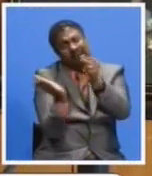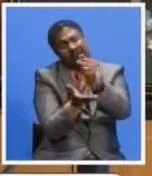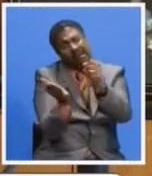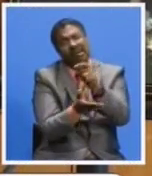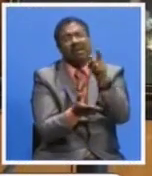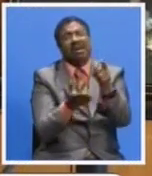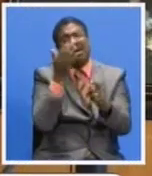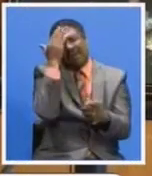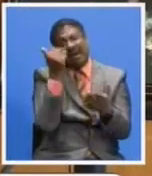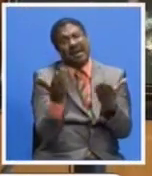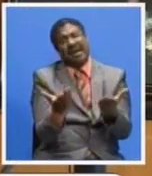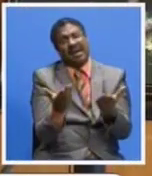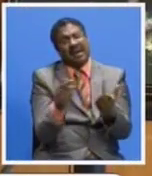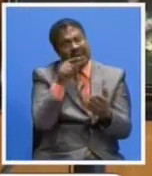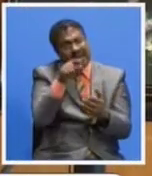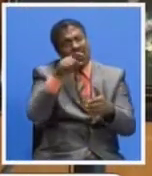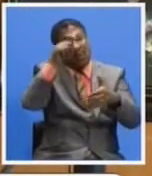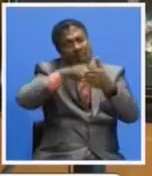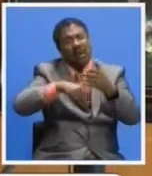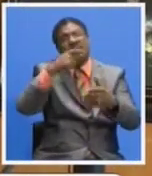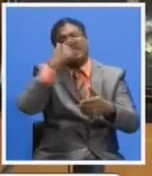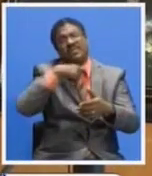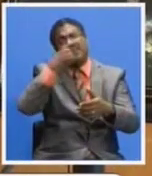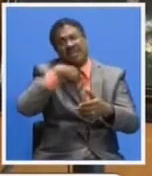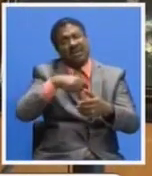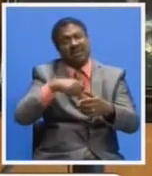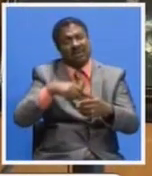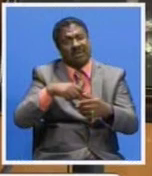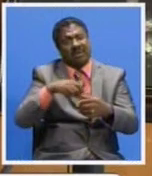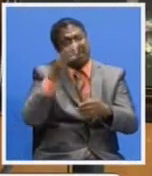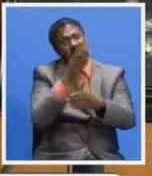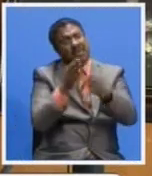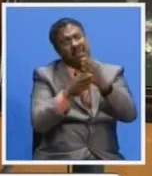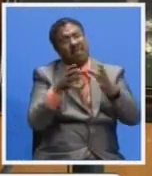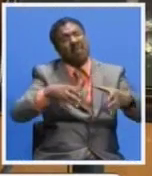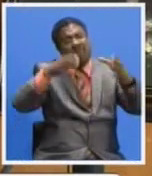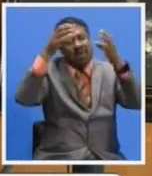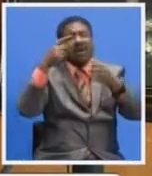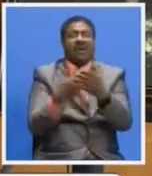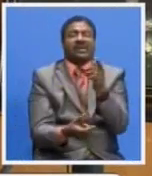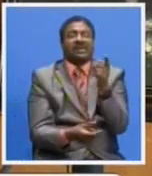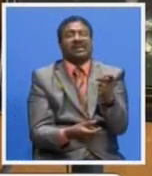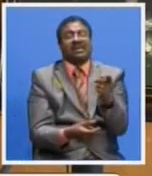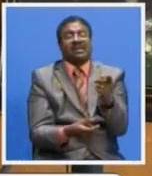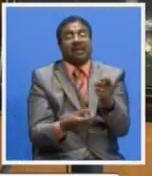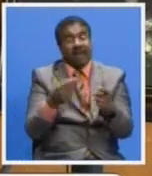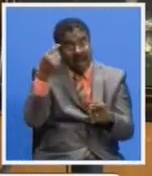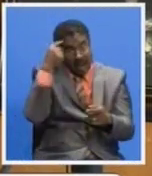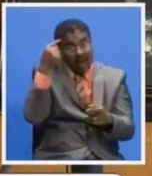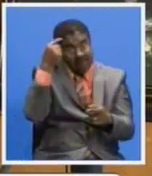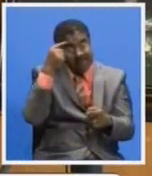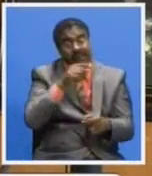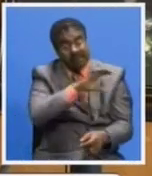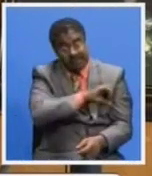coming at a great cost of the taxpayer. Government shall not relent in taking corrective